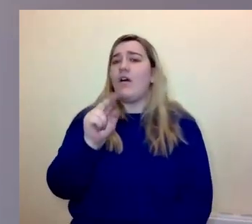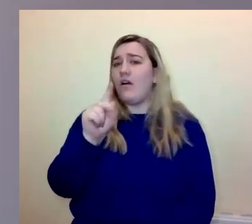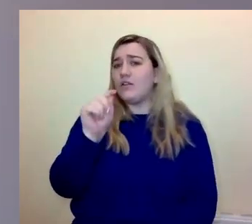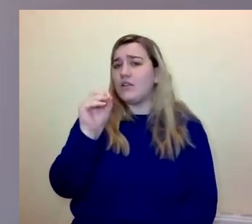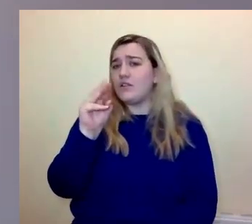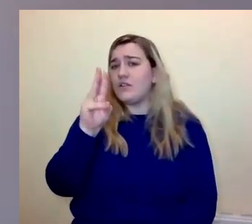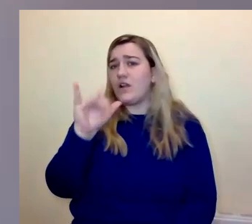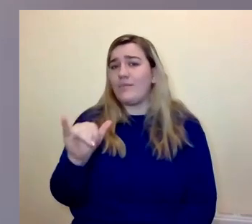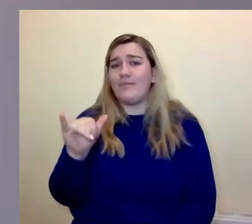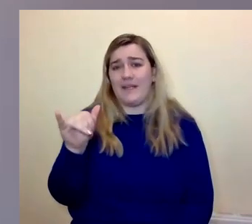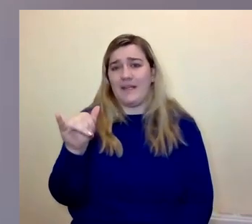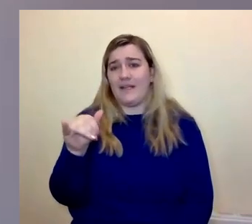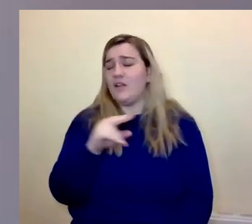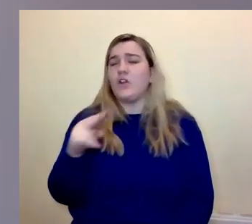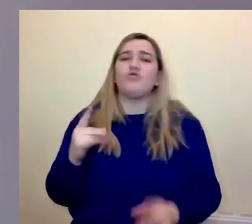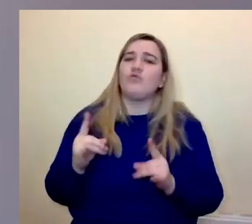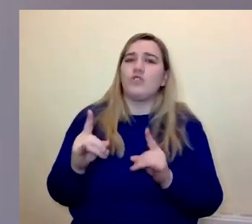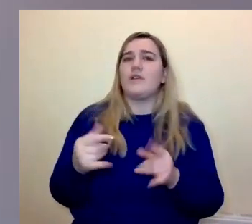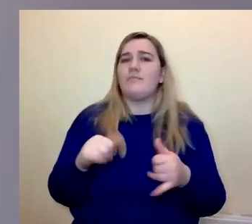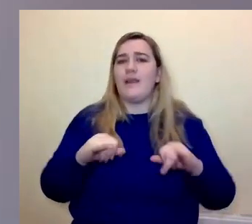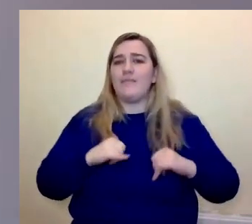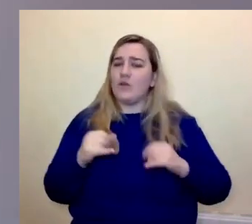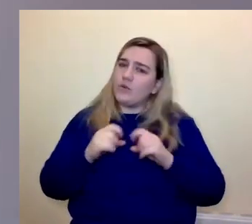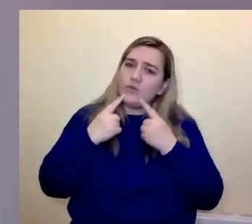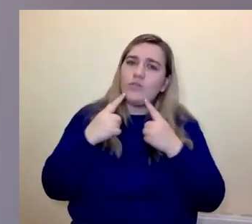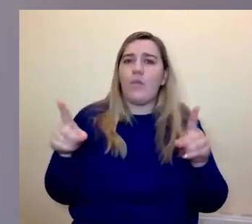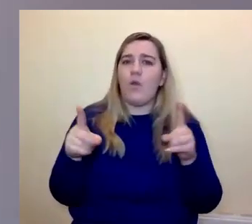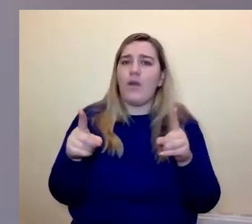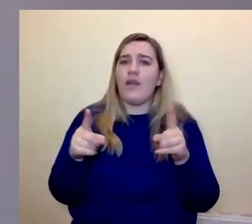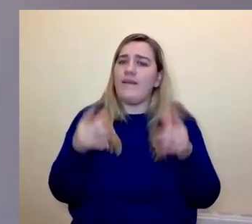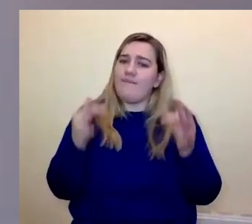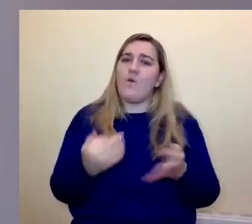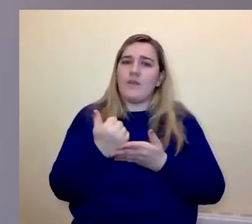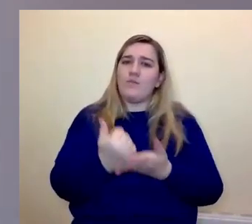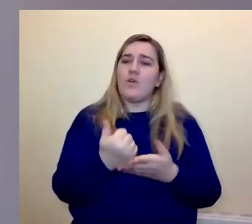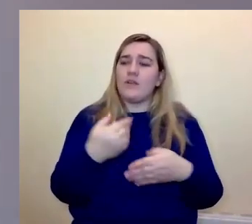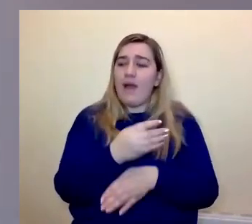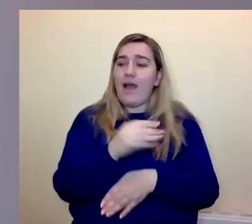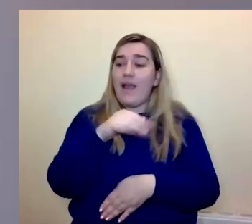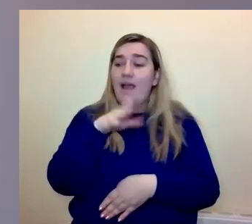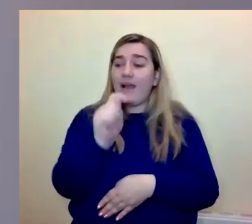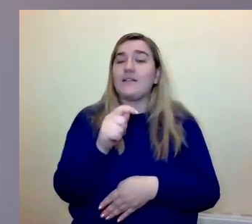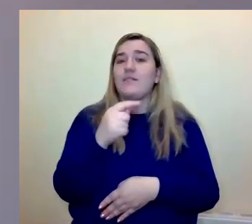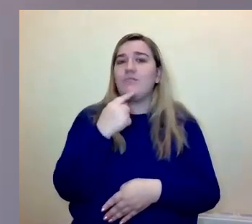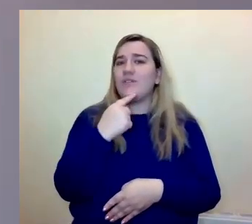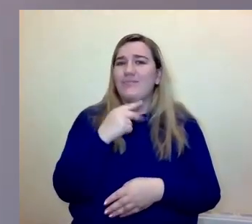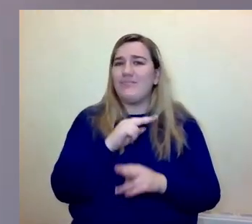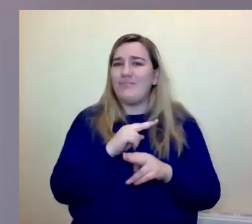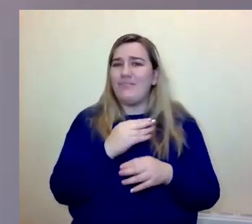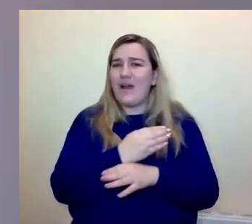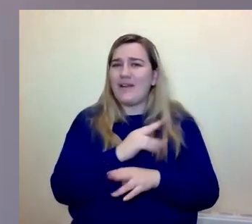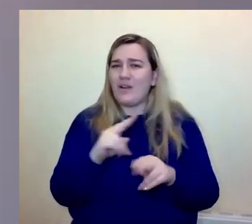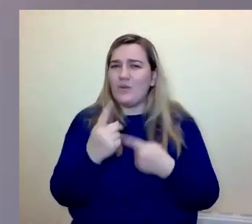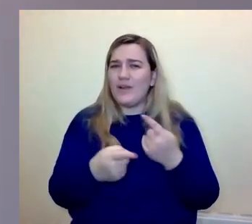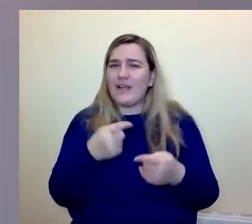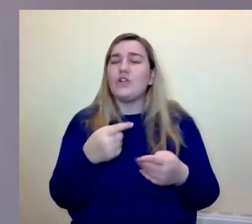saying, not rushing necessarily to deploy the formal supports under the Act. By not doing so, you are also giving